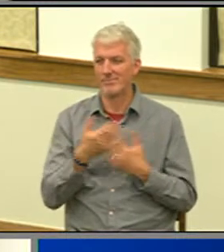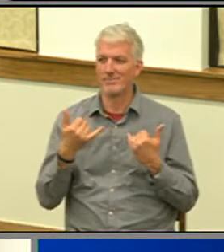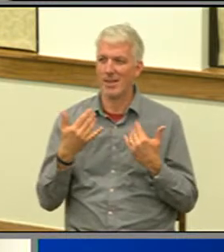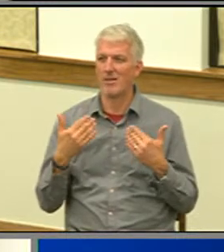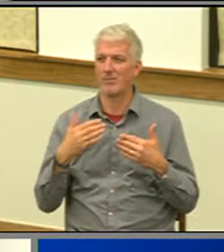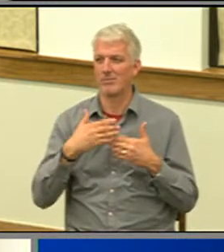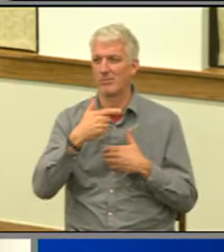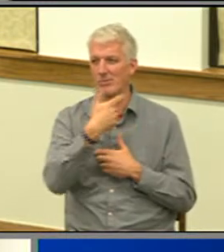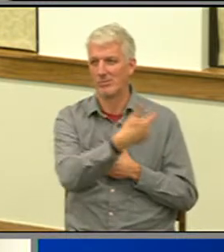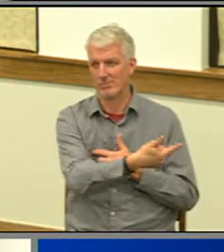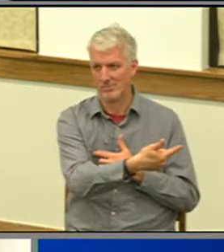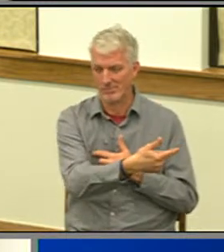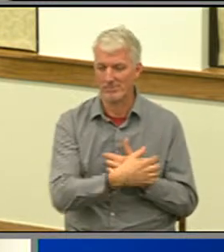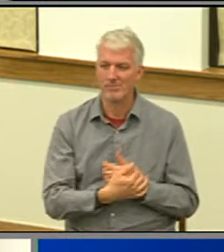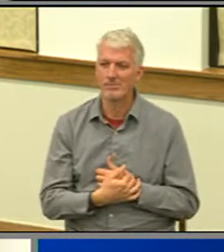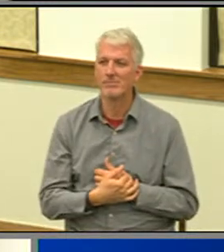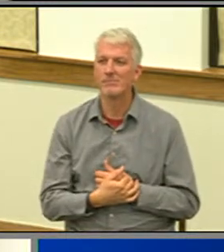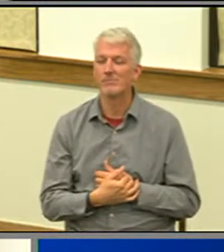Thank you, Edward.